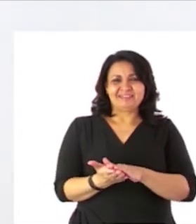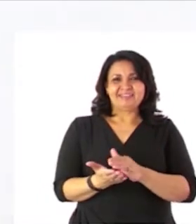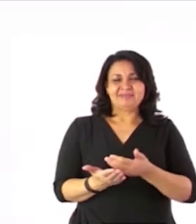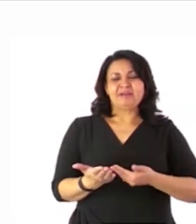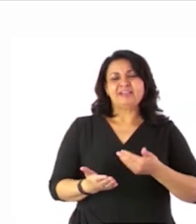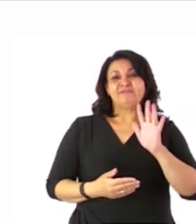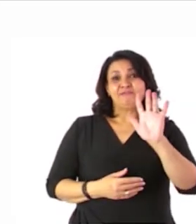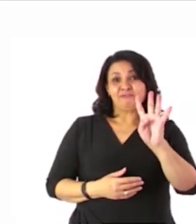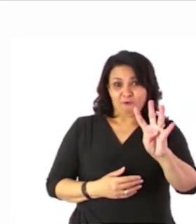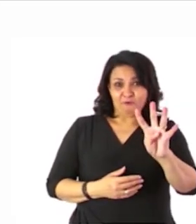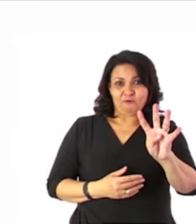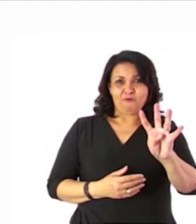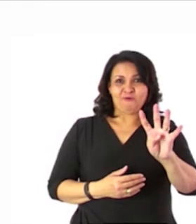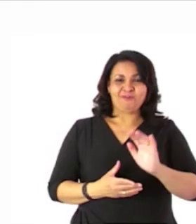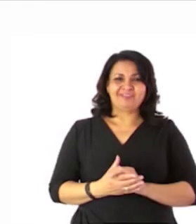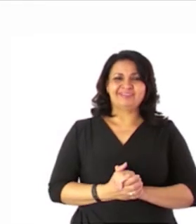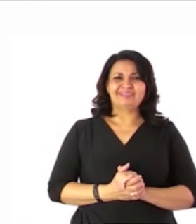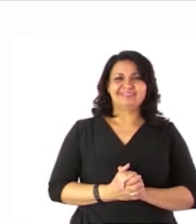4?